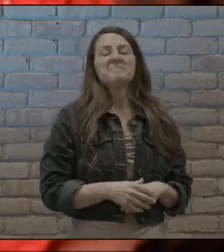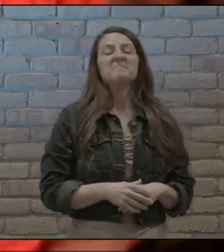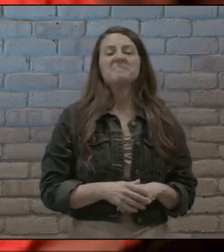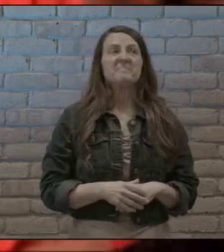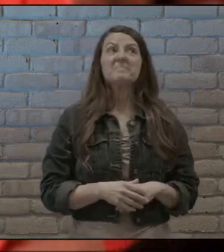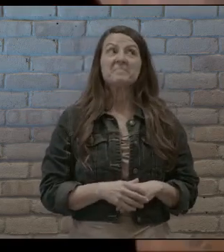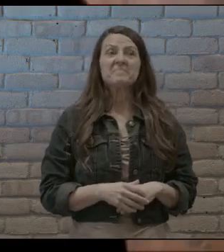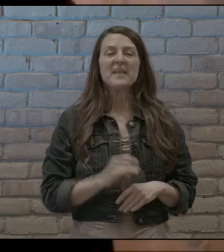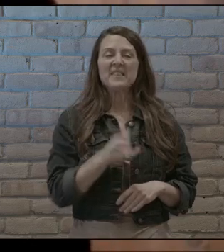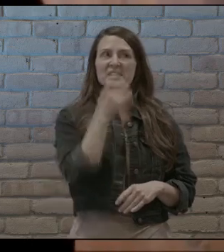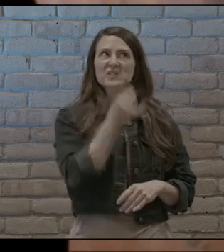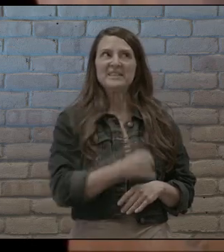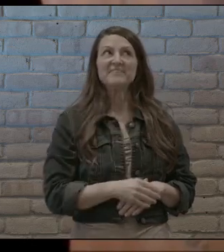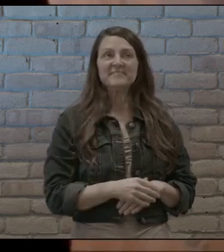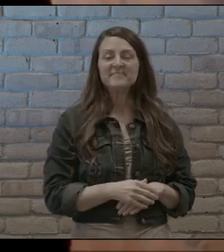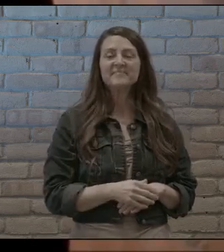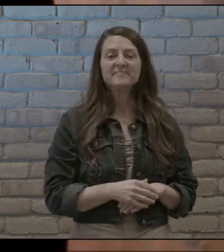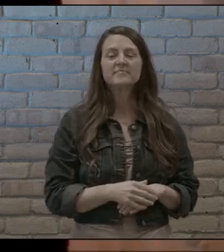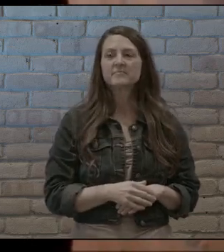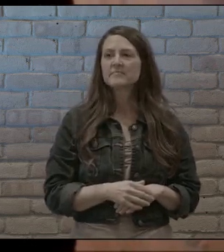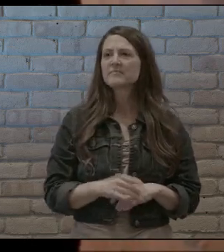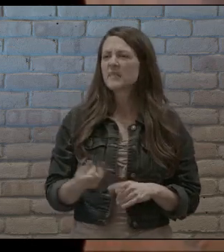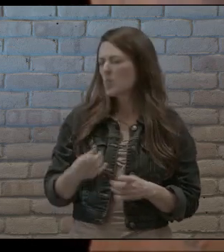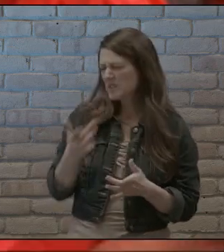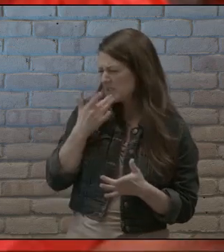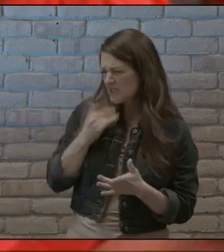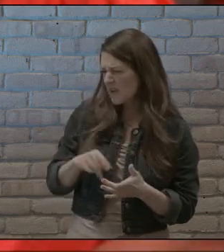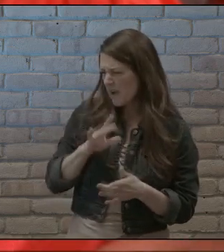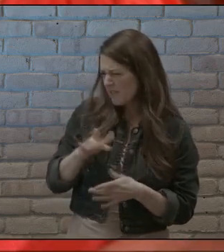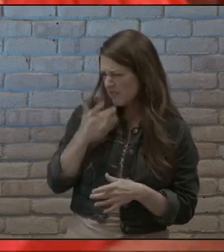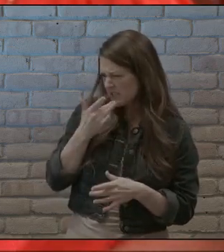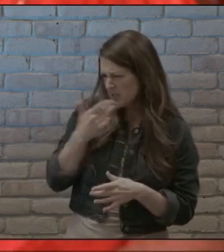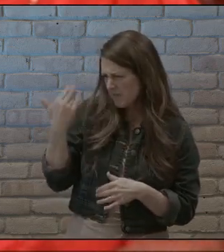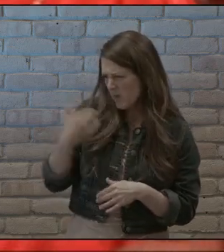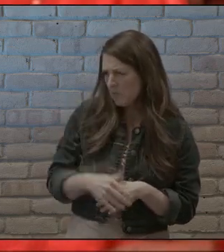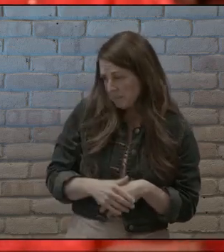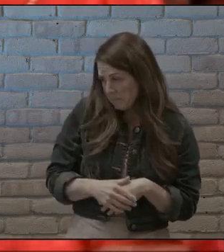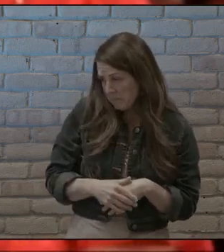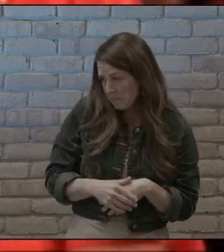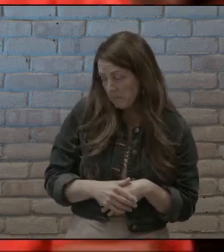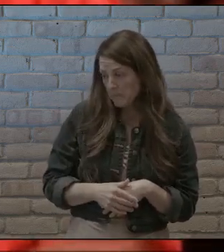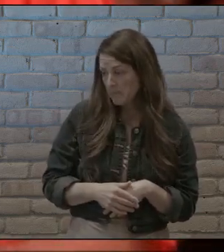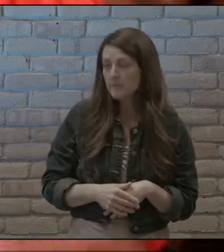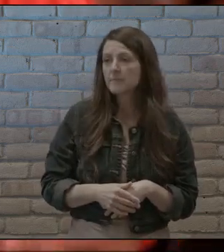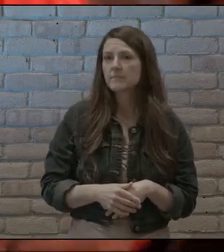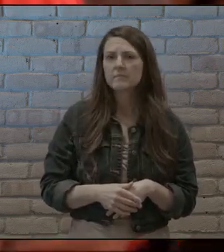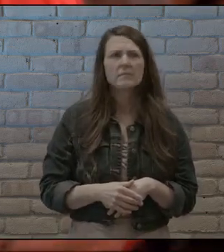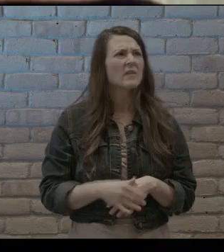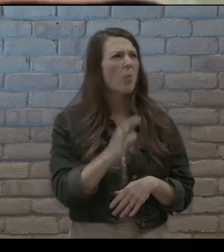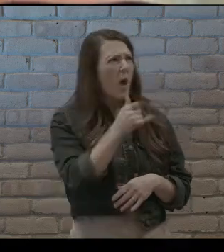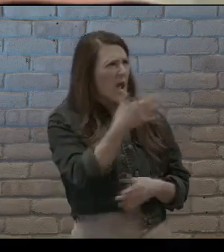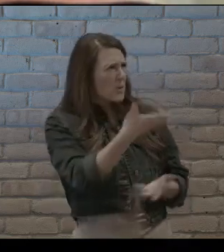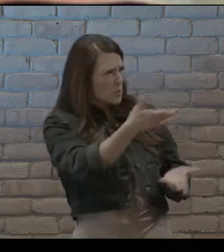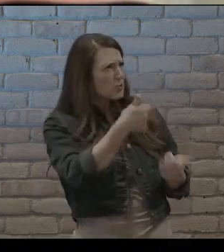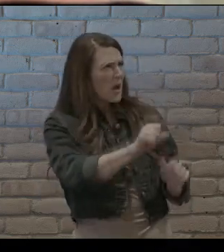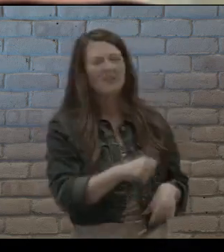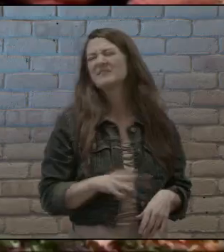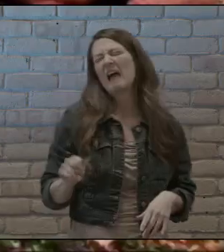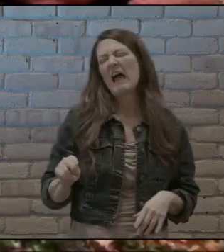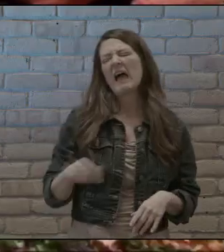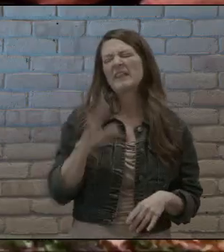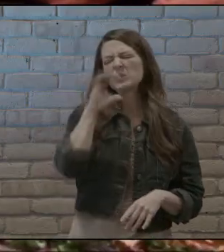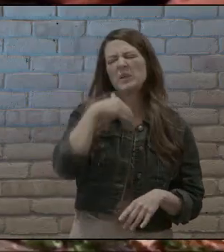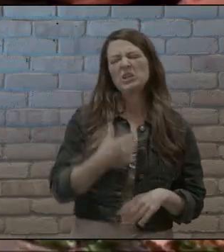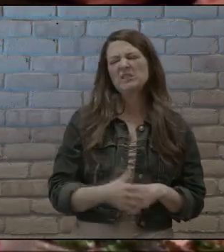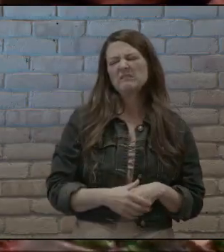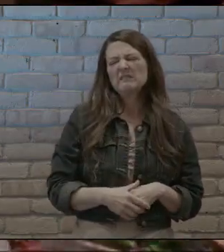What are they like? I've never had one. Why don't you just try one? Nah, they look too